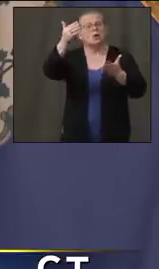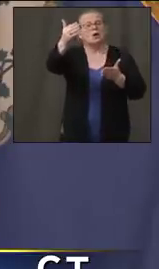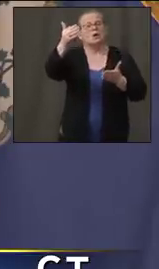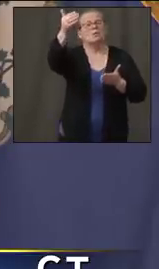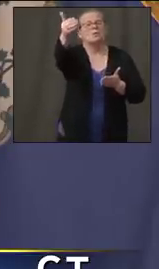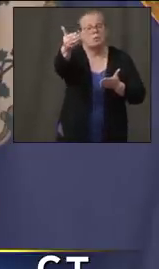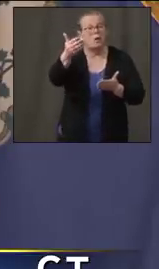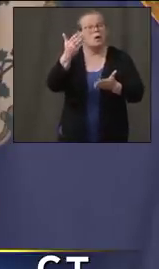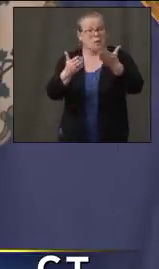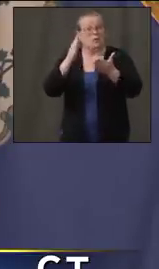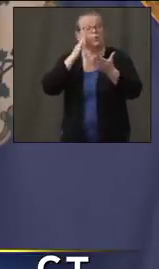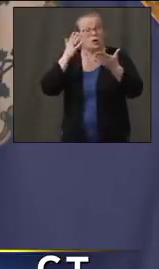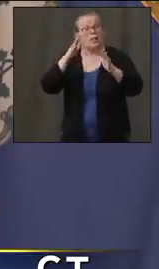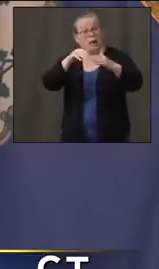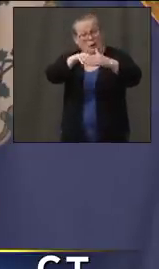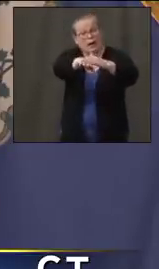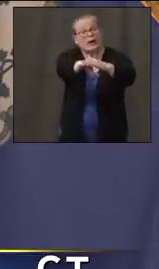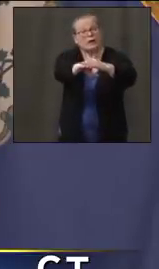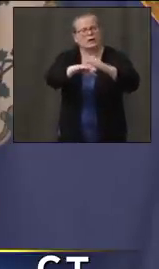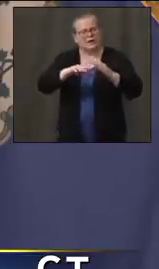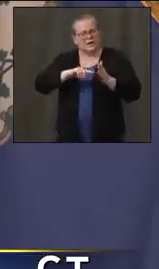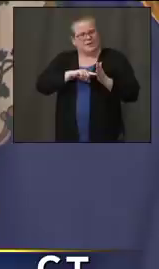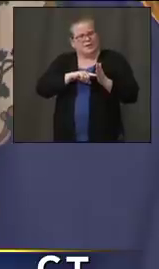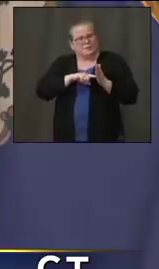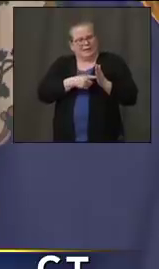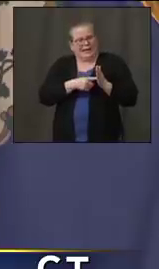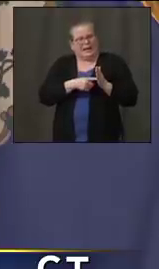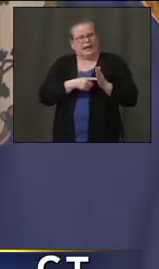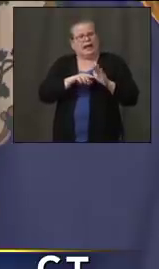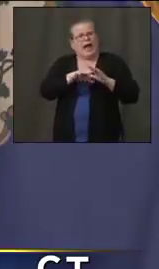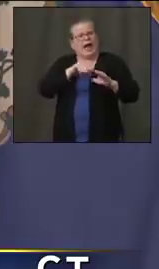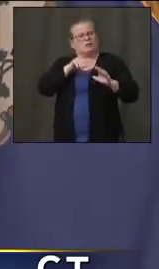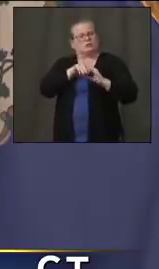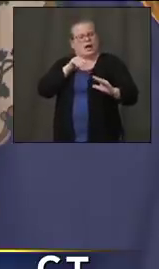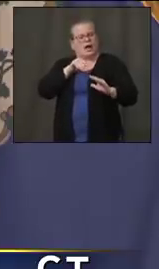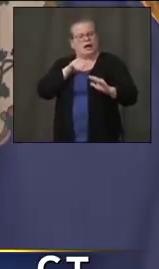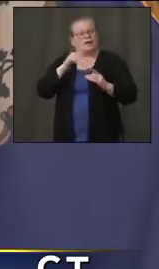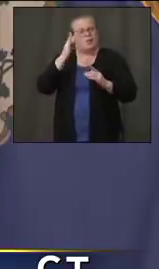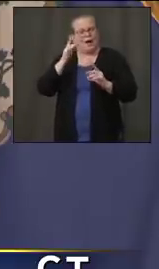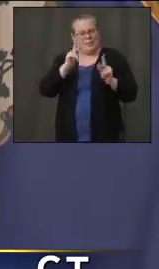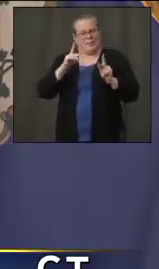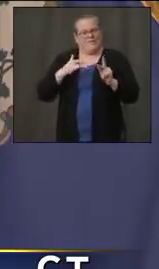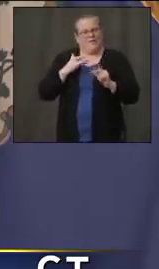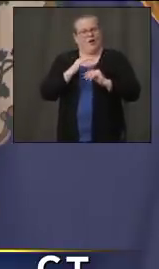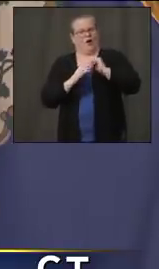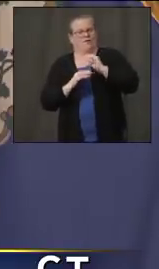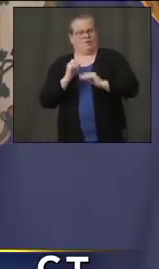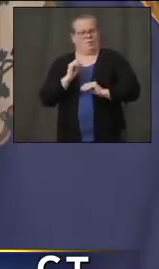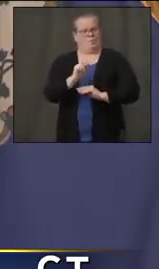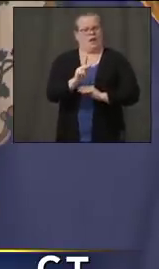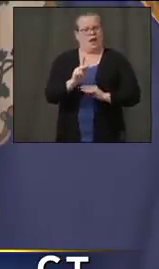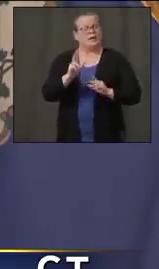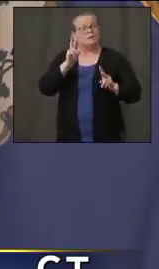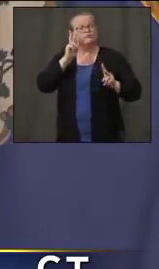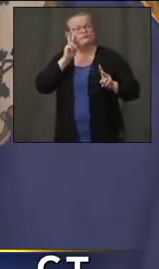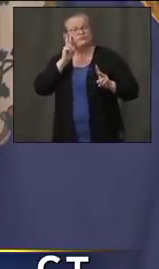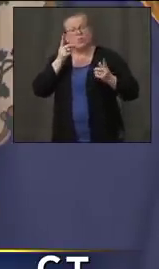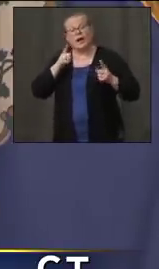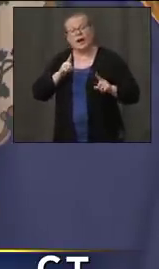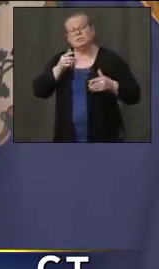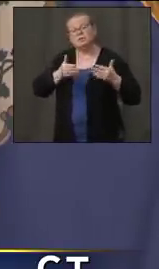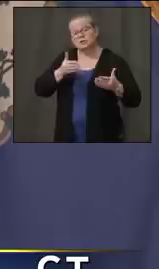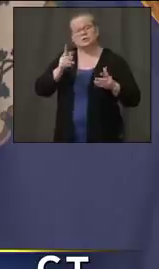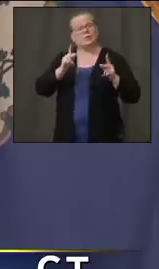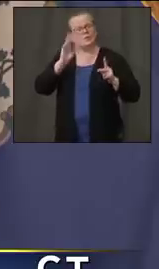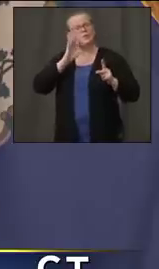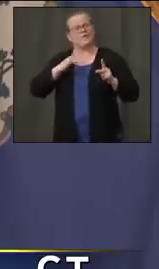about, so we give the consumers some confidence in terms of getting back to the restaurants and